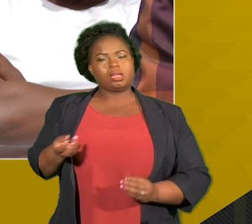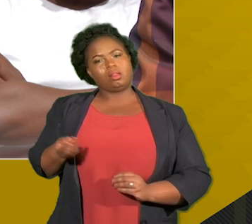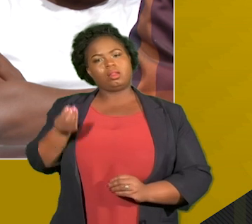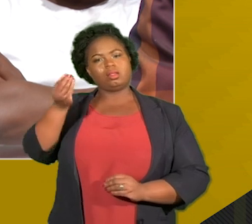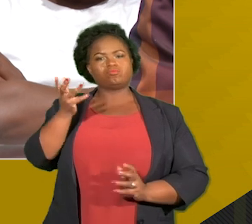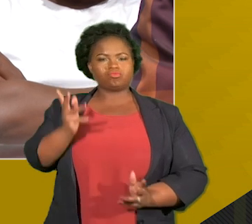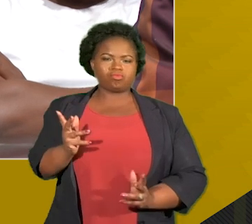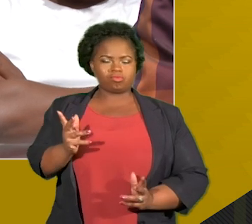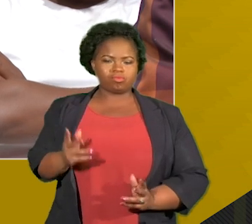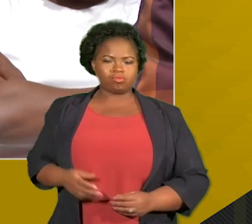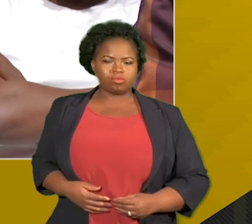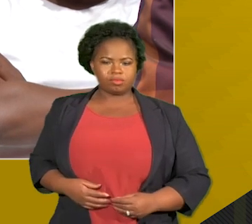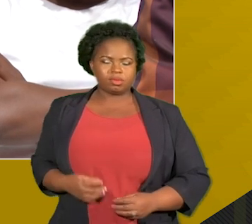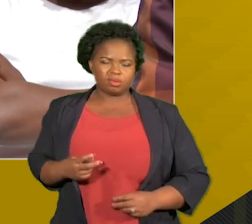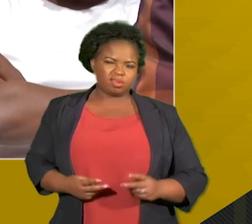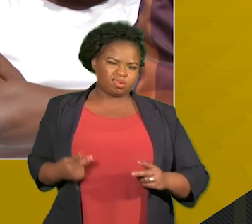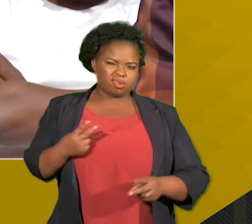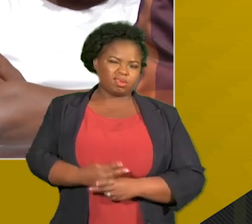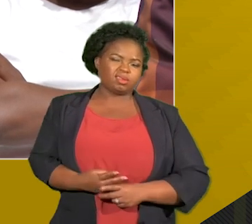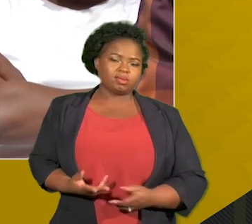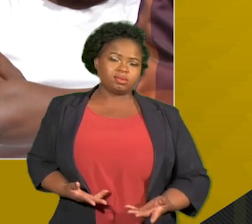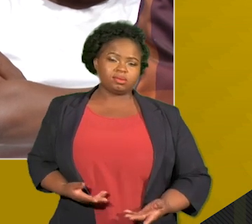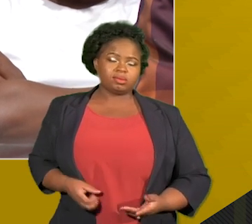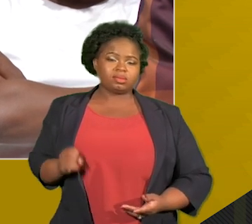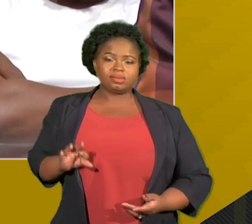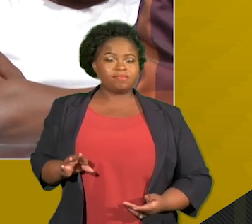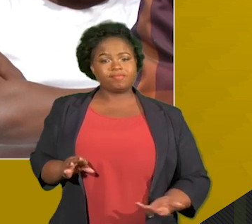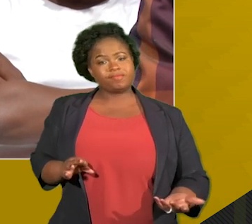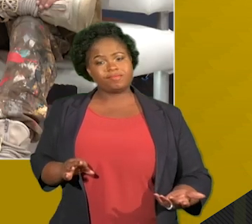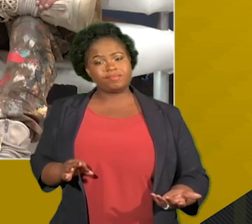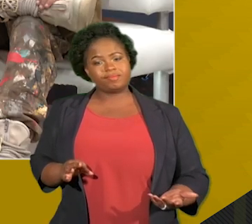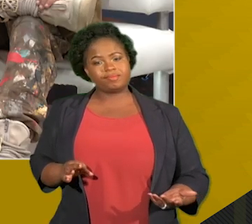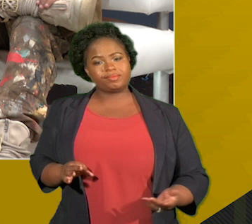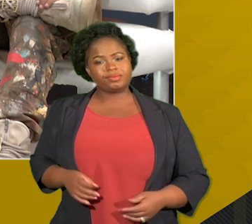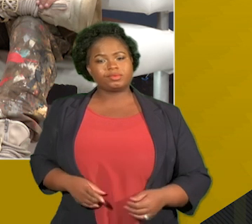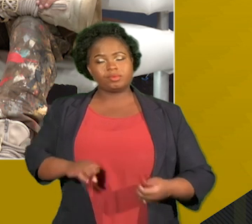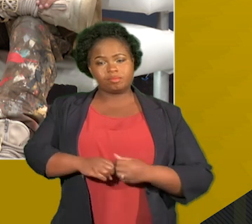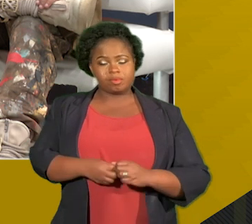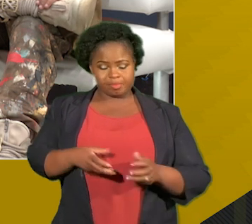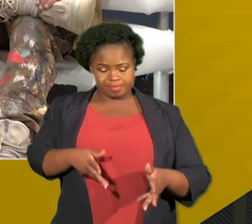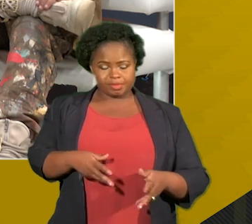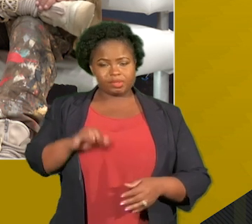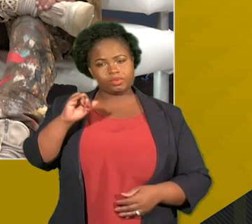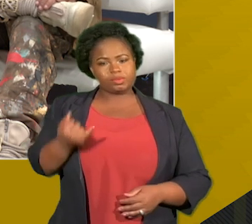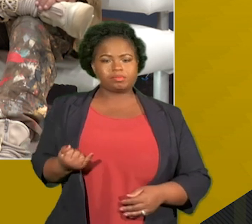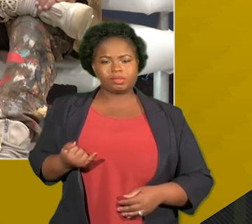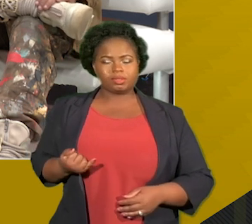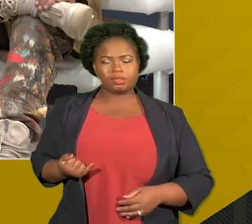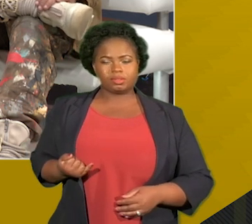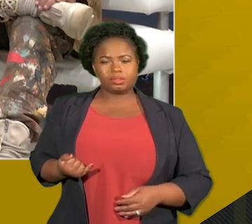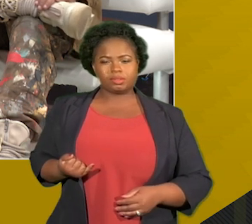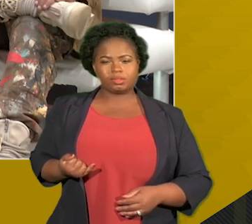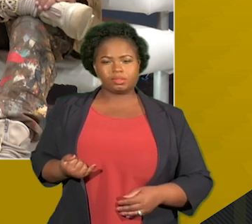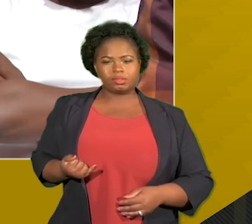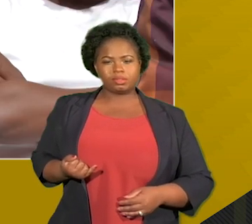lie. But you know, if you don't have the problem in Johannesburg in particular,